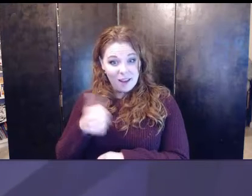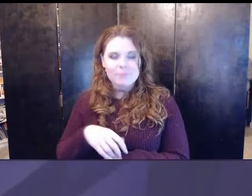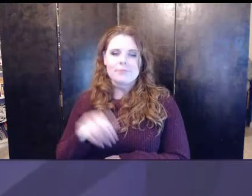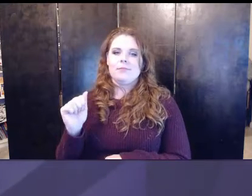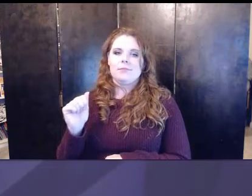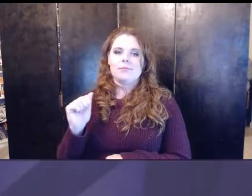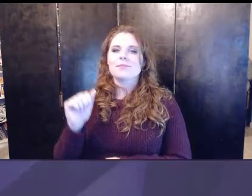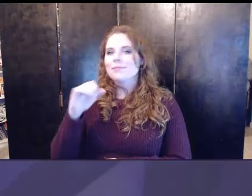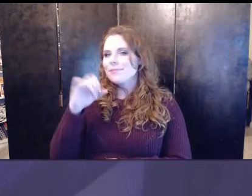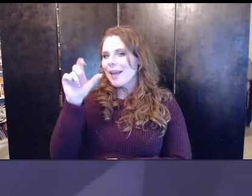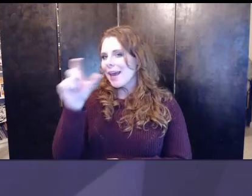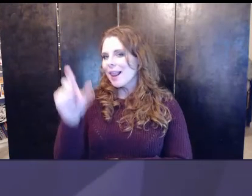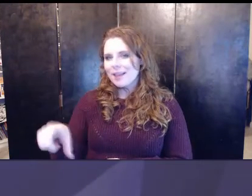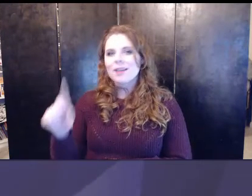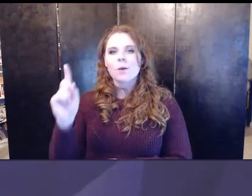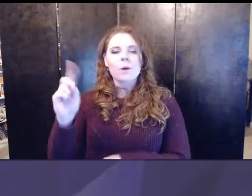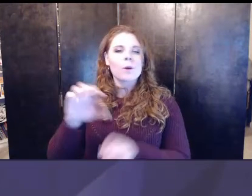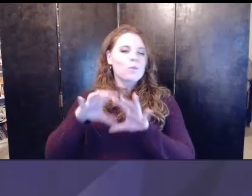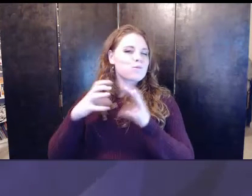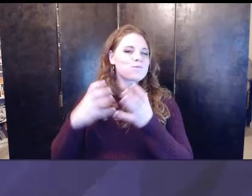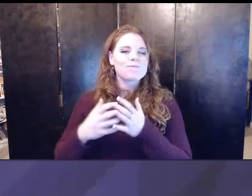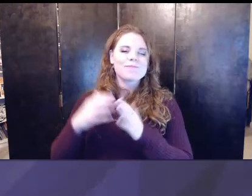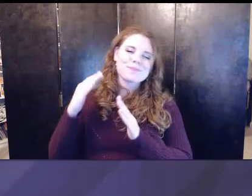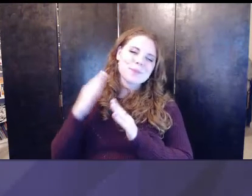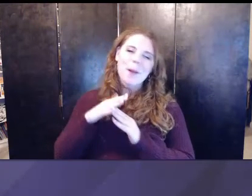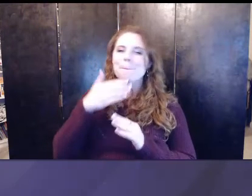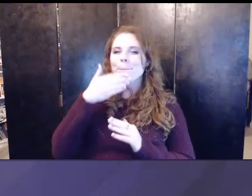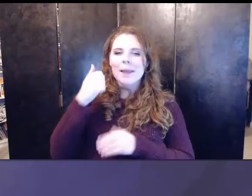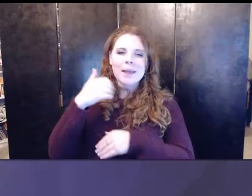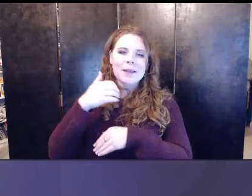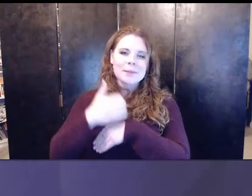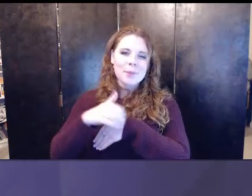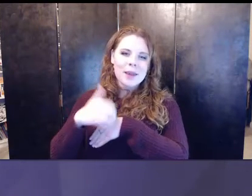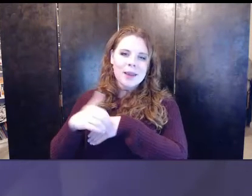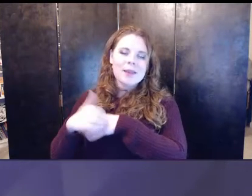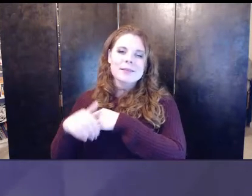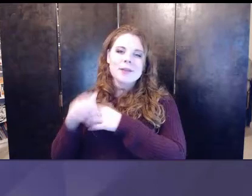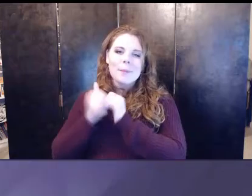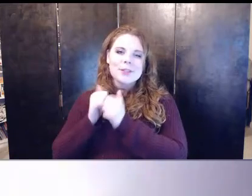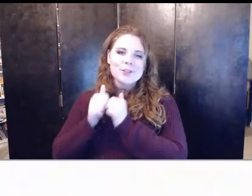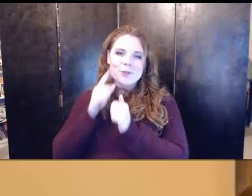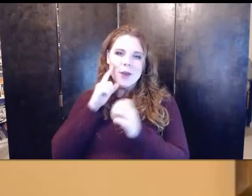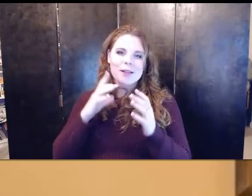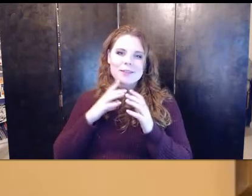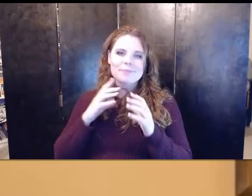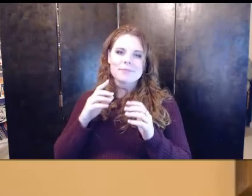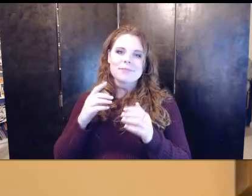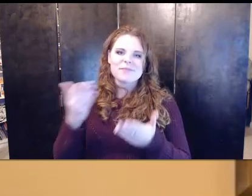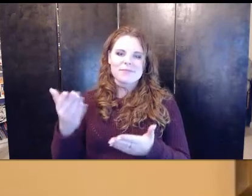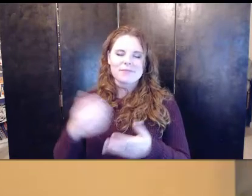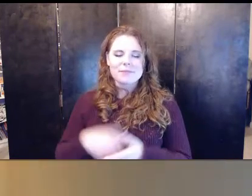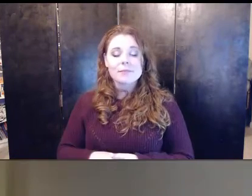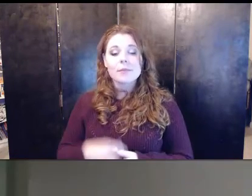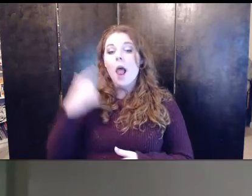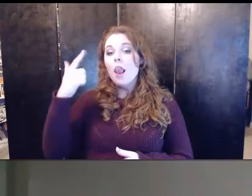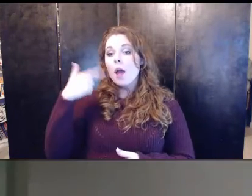A. Italy is where the world's best panettone championship was held. Finally today,